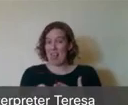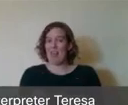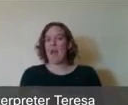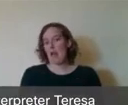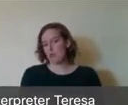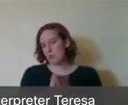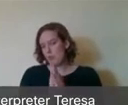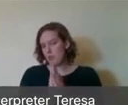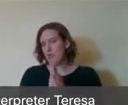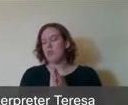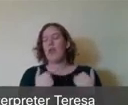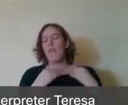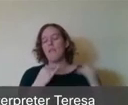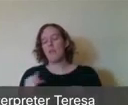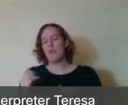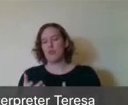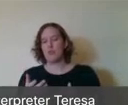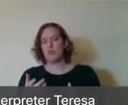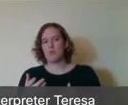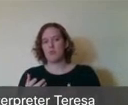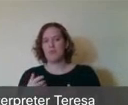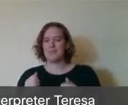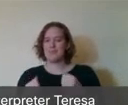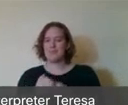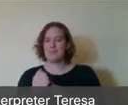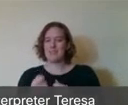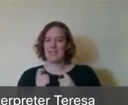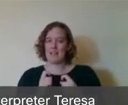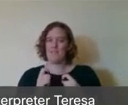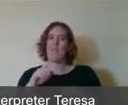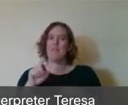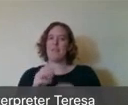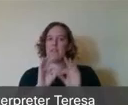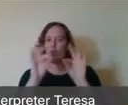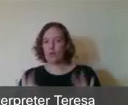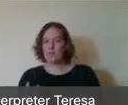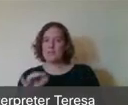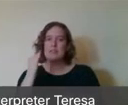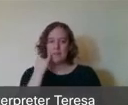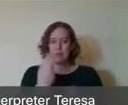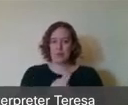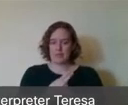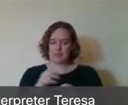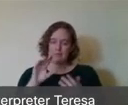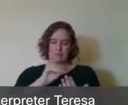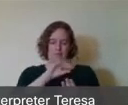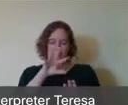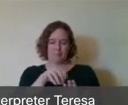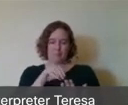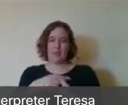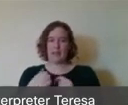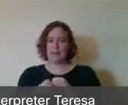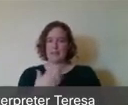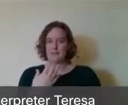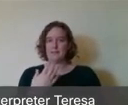have the individuals return the needed forms via taking pictures and texting them back to me.